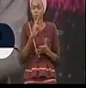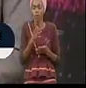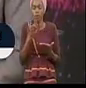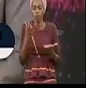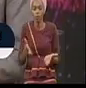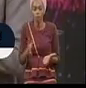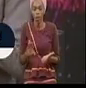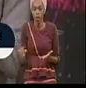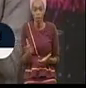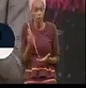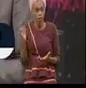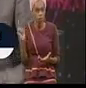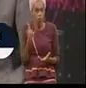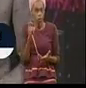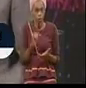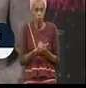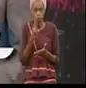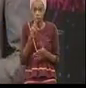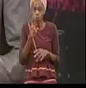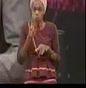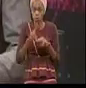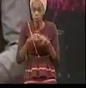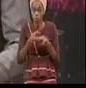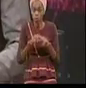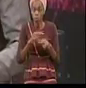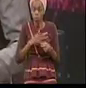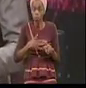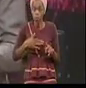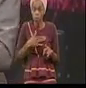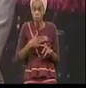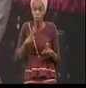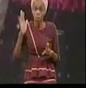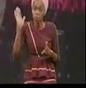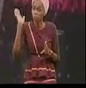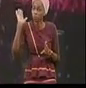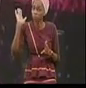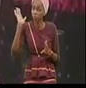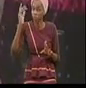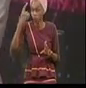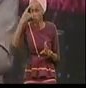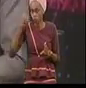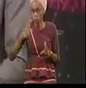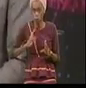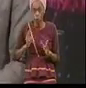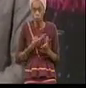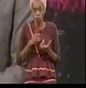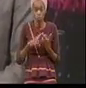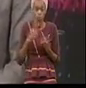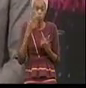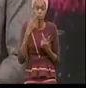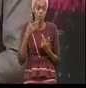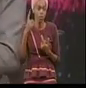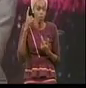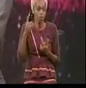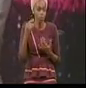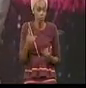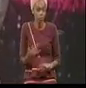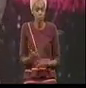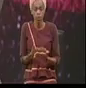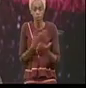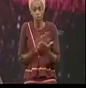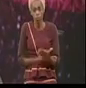please raise up your hand for easy identification. You are here for the very first time this morning. We are